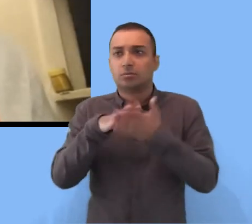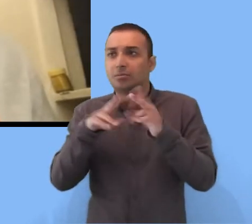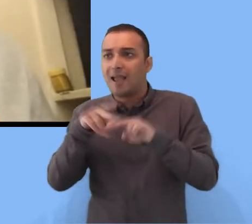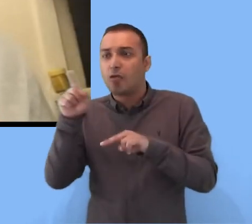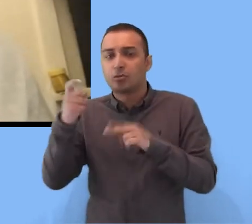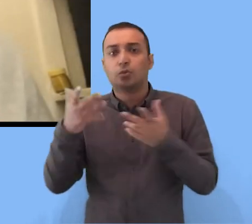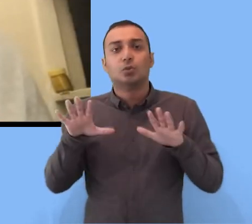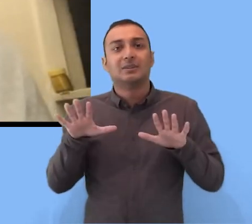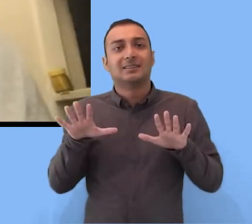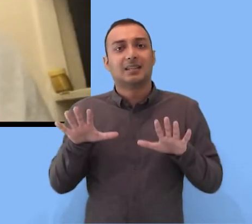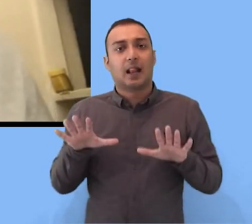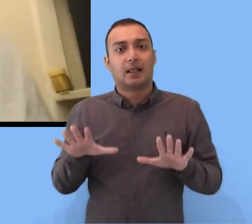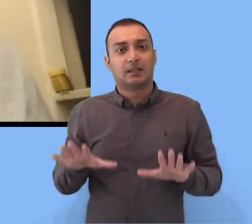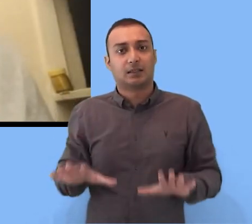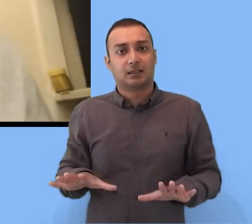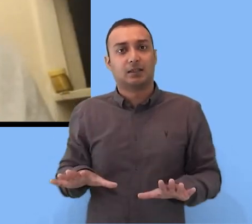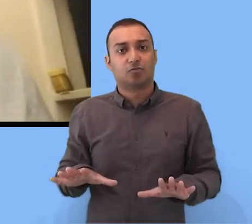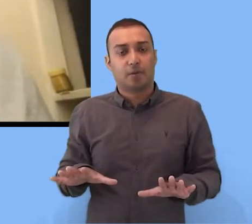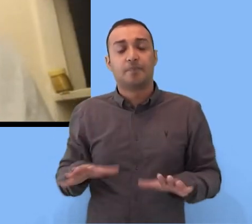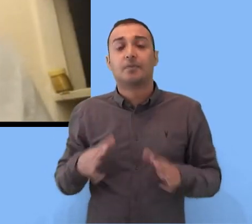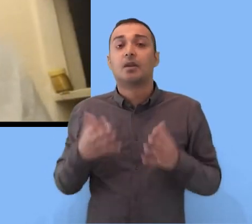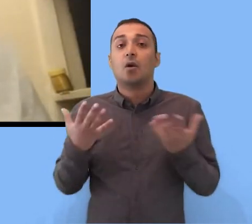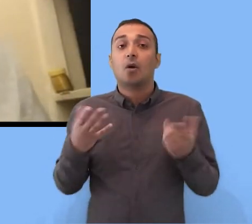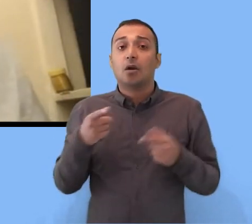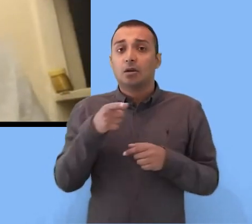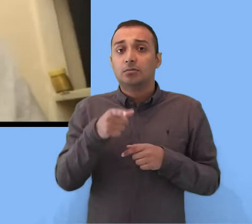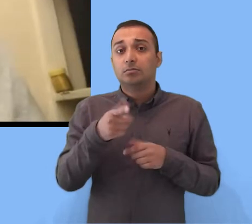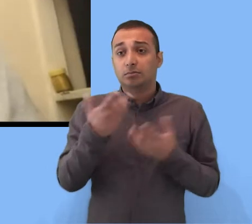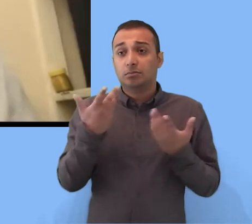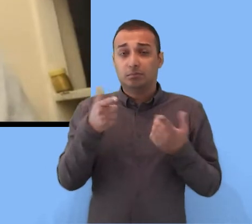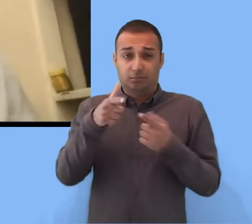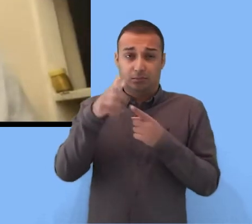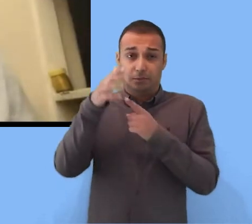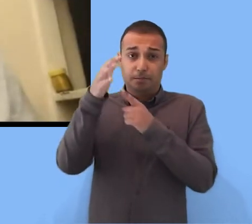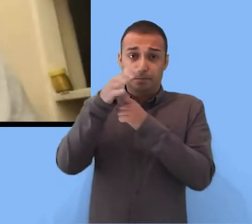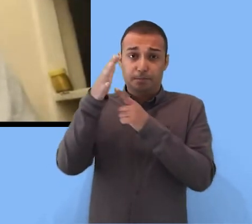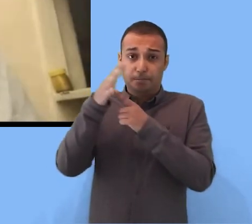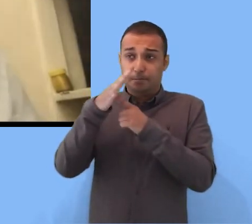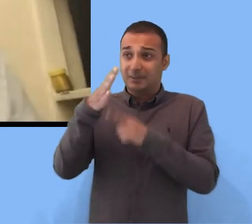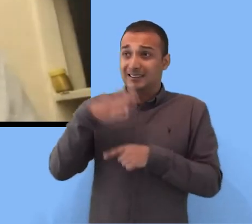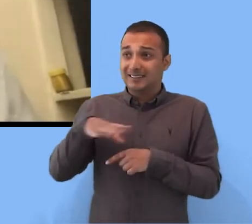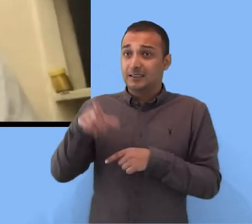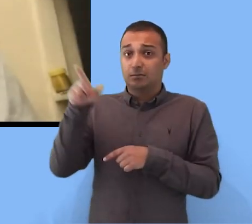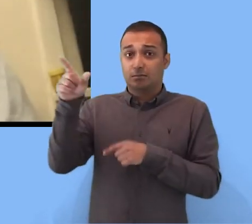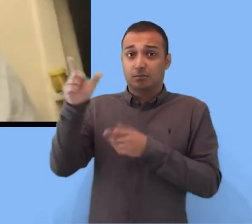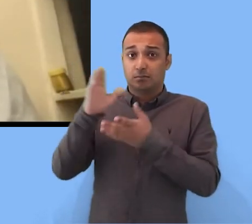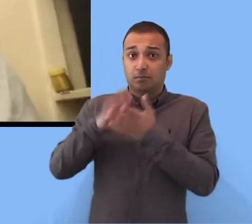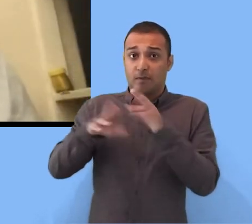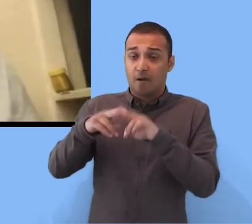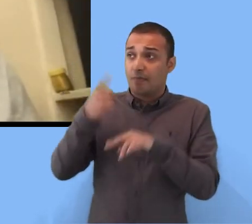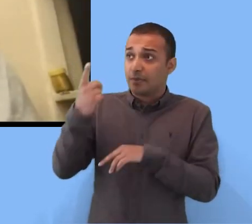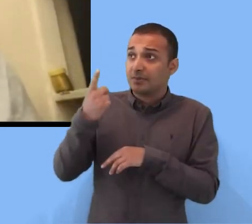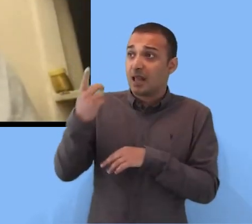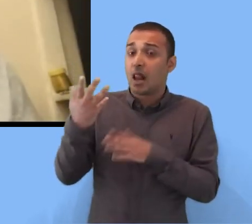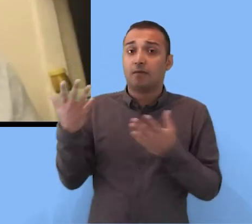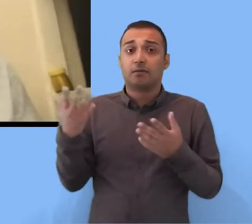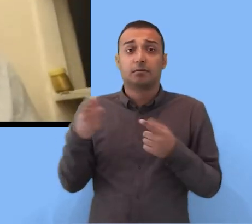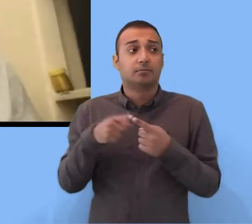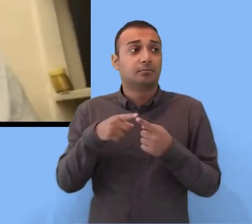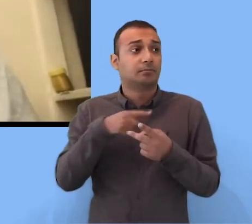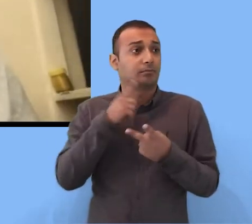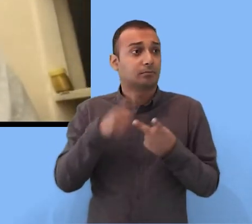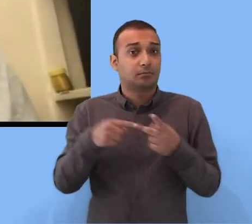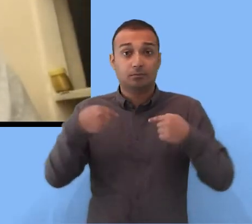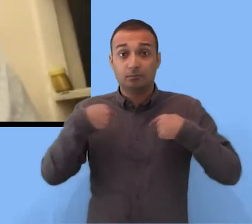And one thing I know about settling in days, like it takes a collaboration of the parent, collaboration of the